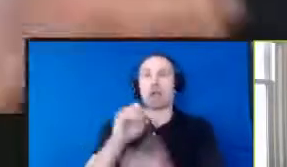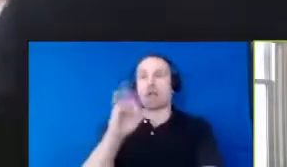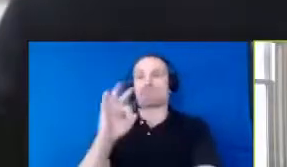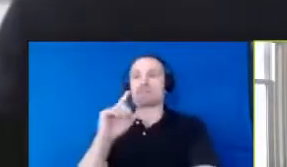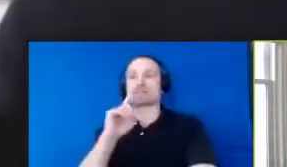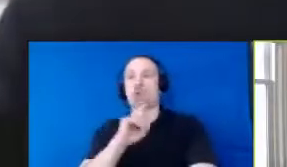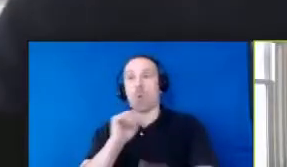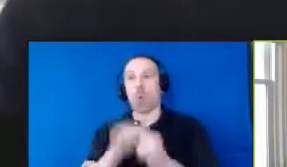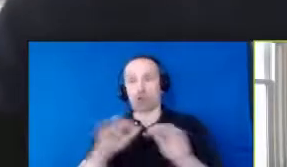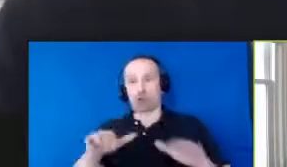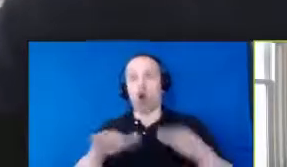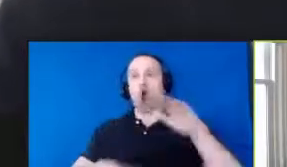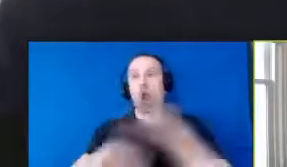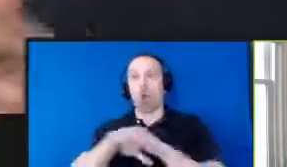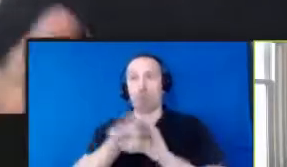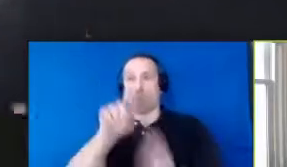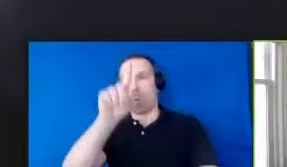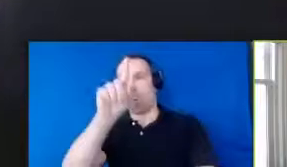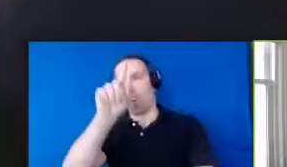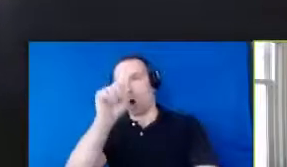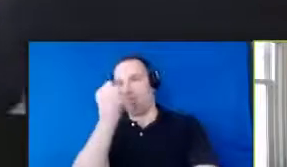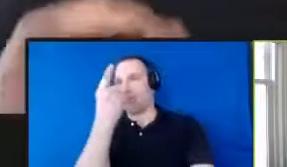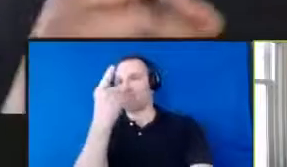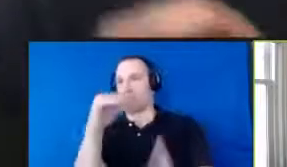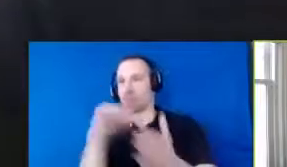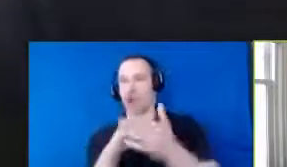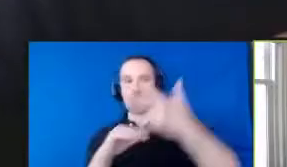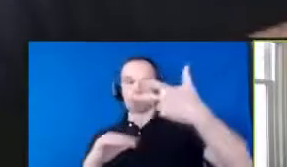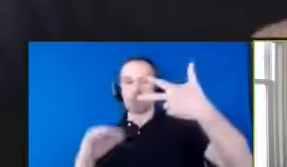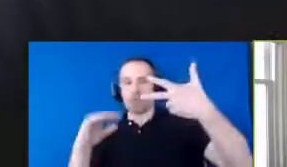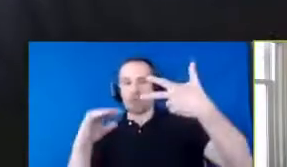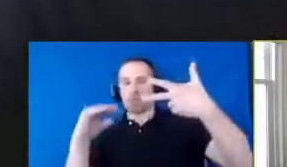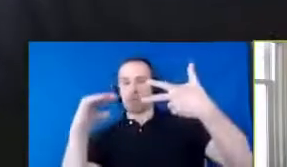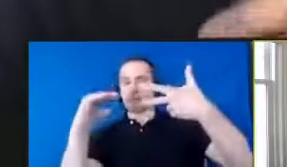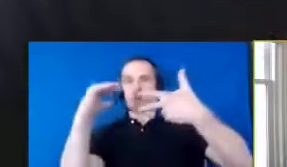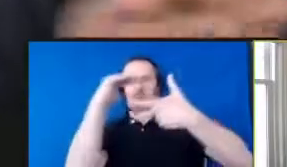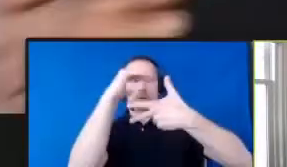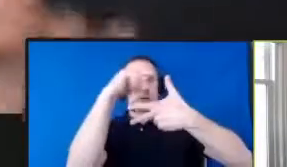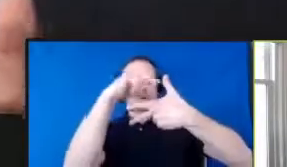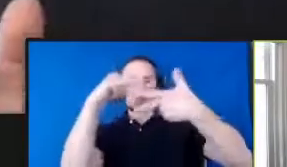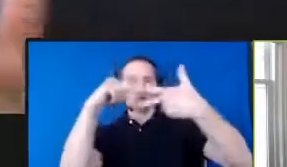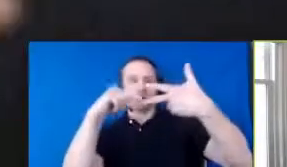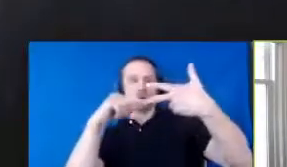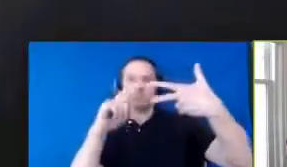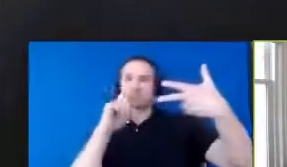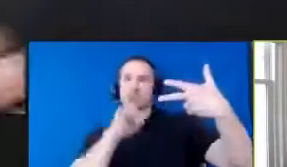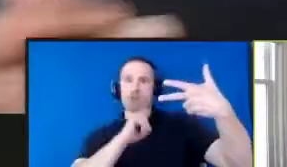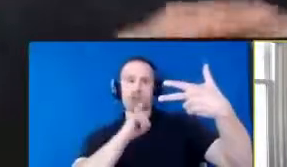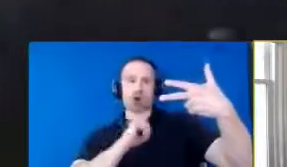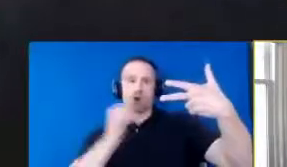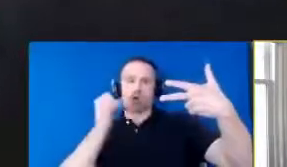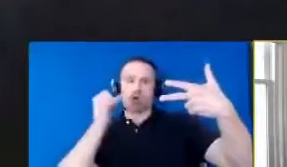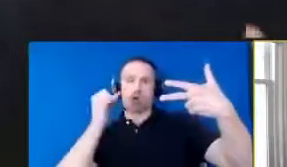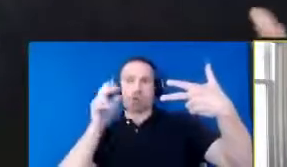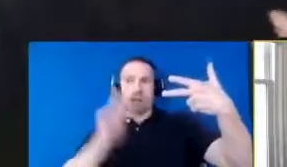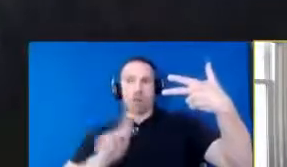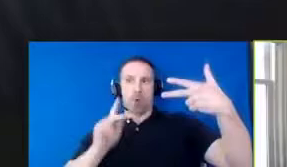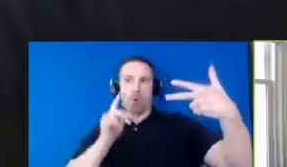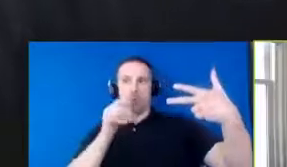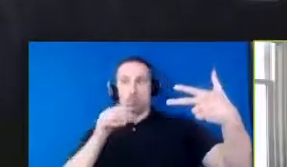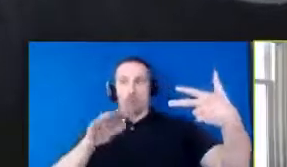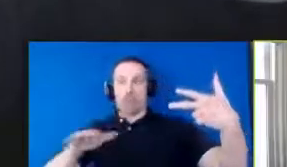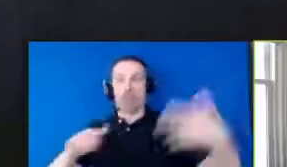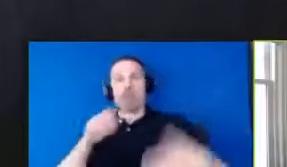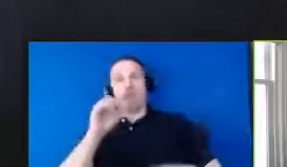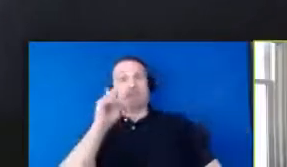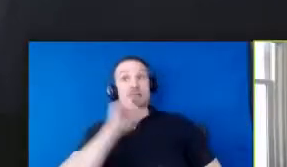about $111,000 per person. So single individuals with kids will get more money than single individuals without